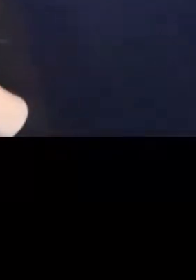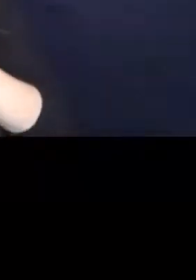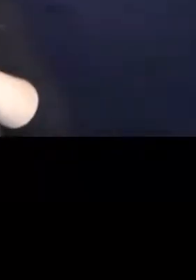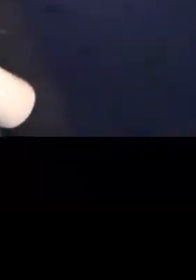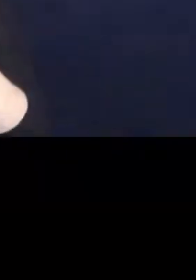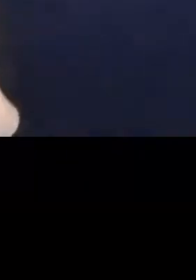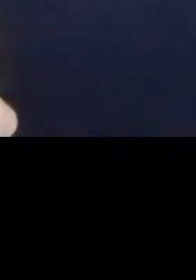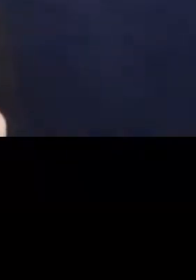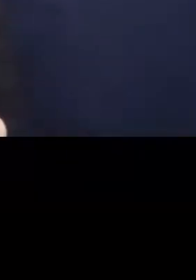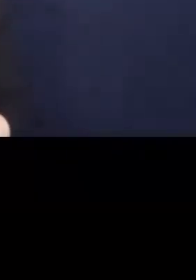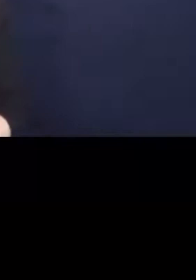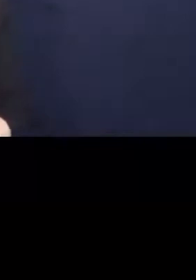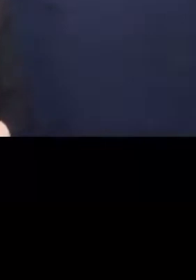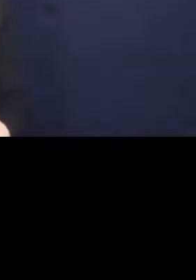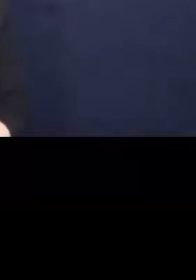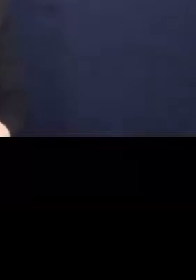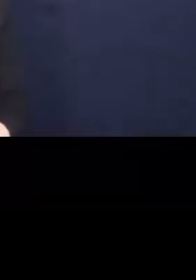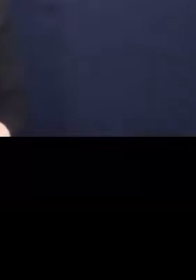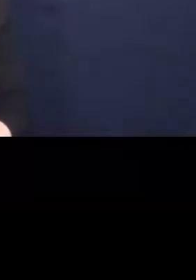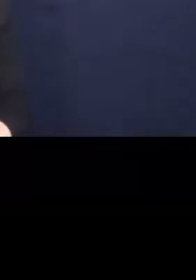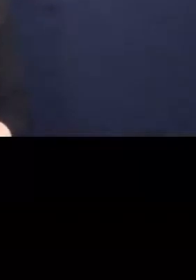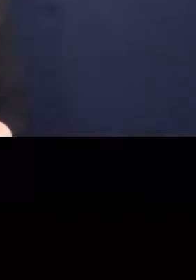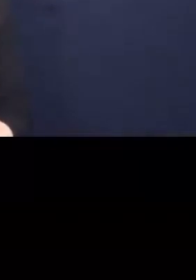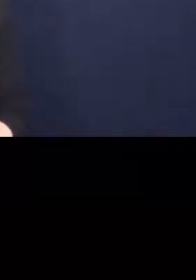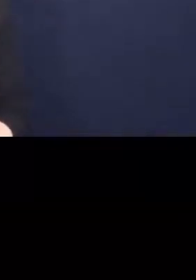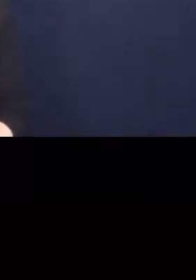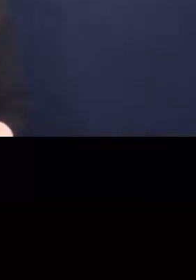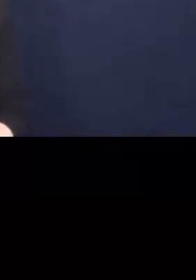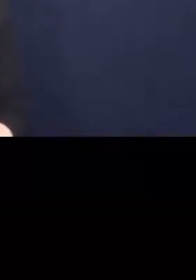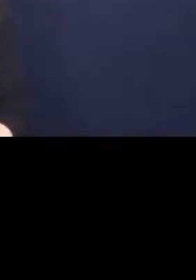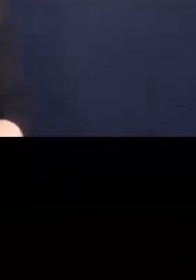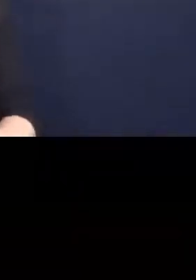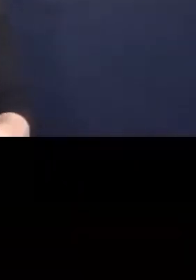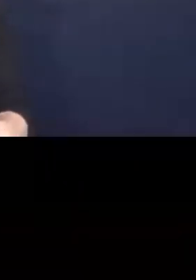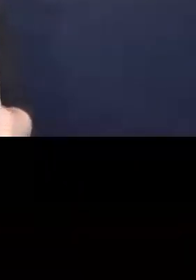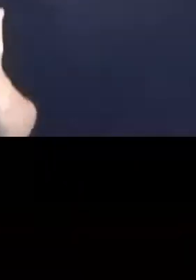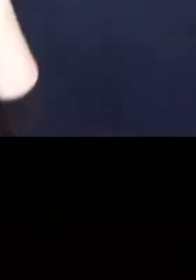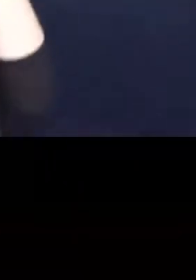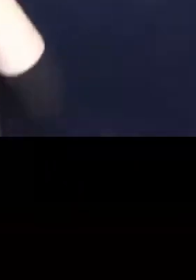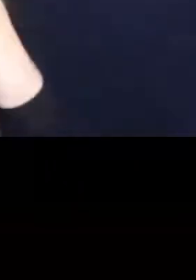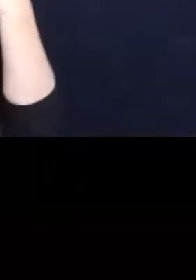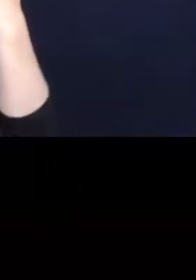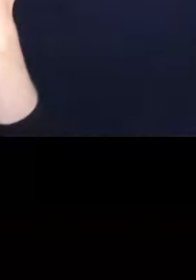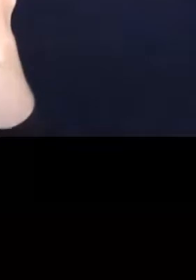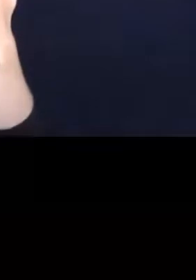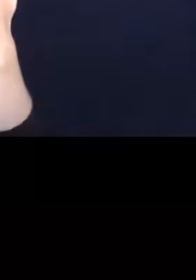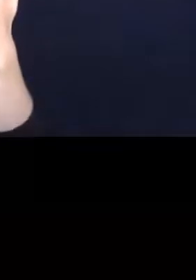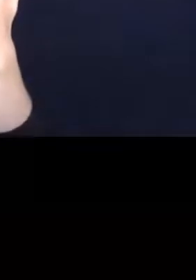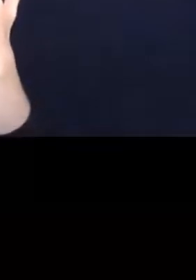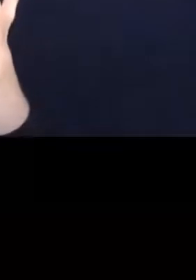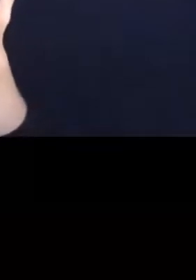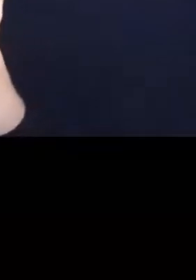we've also looked at linear actuators. These are very large compared to vibration